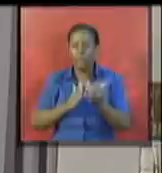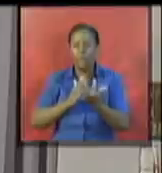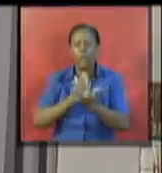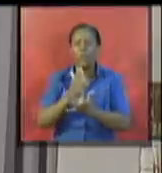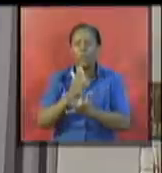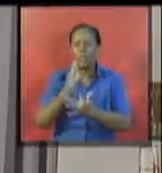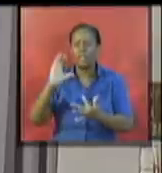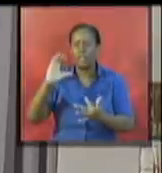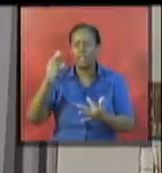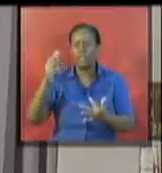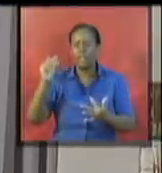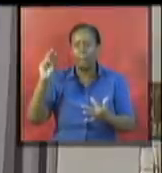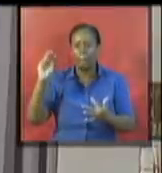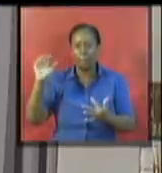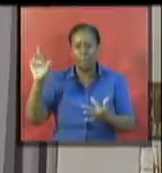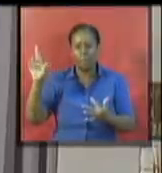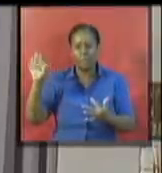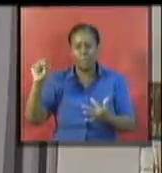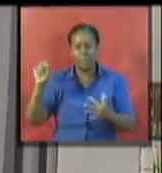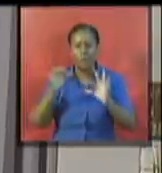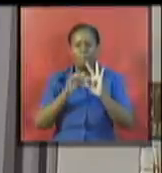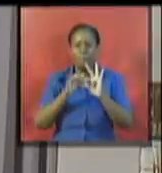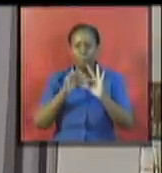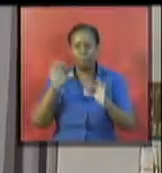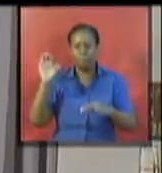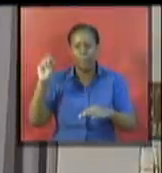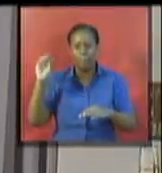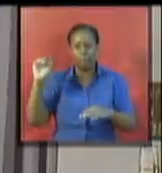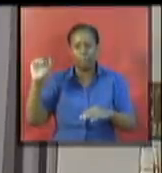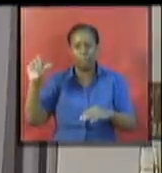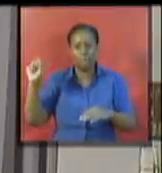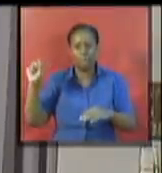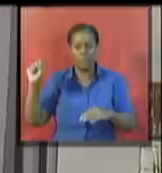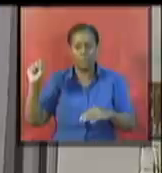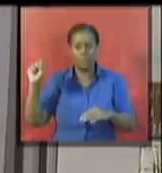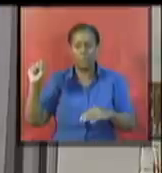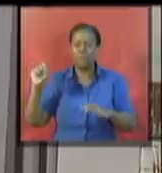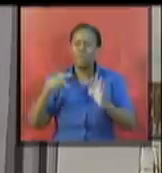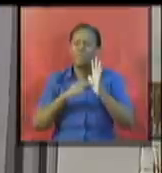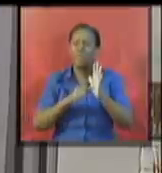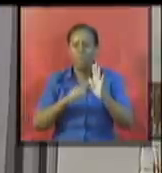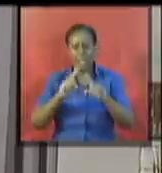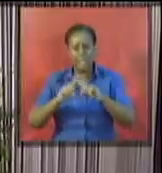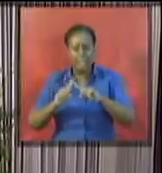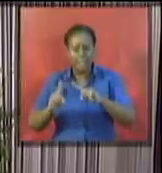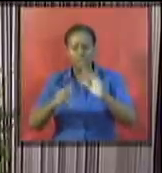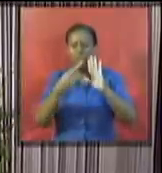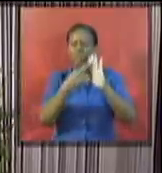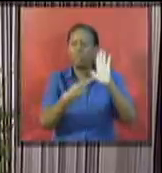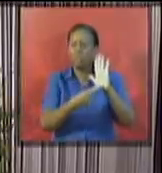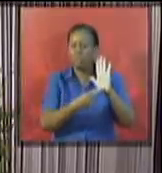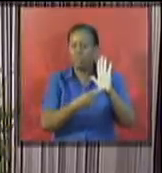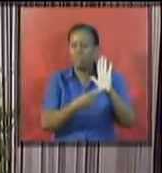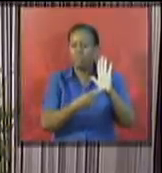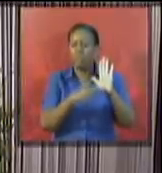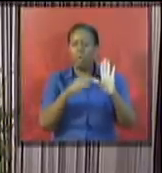and regulations, so they are free to refer to that. They are also available online on the ministry's website. Thank you very much,